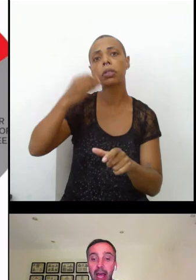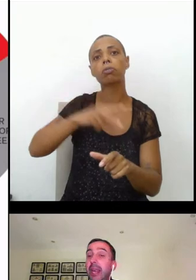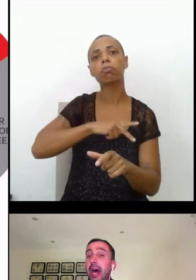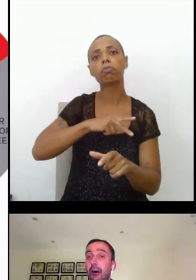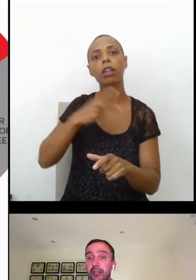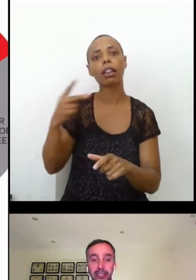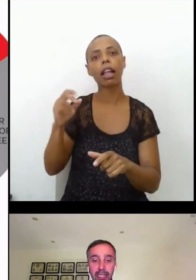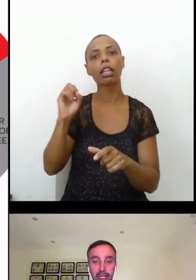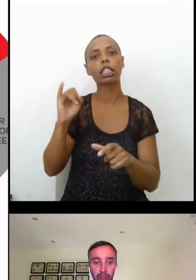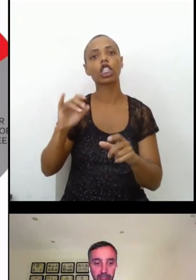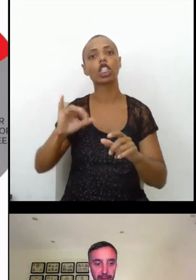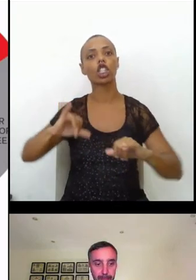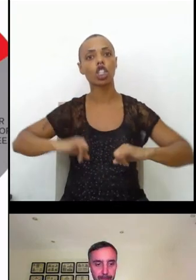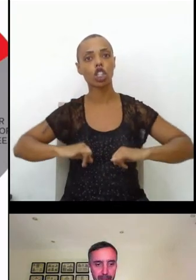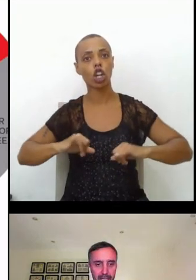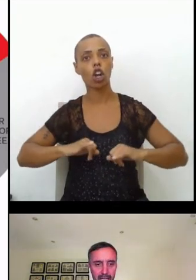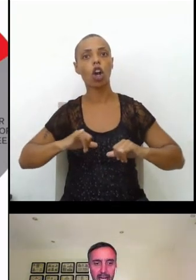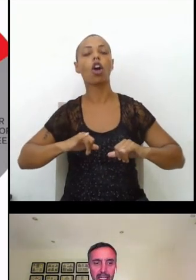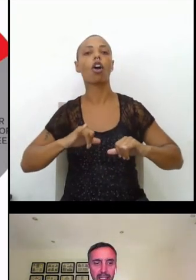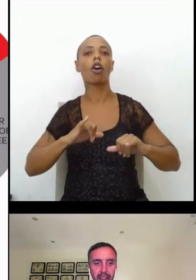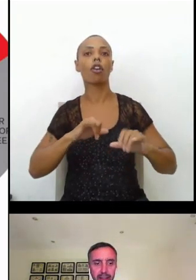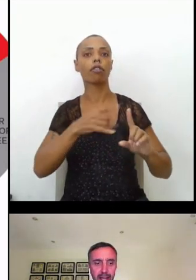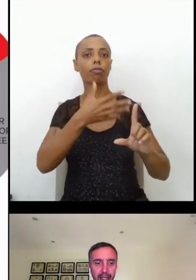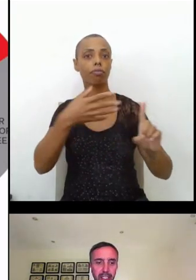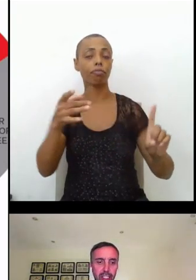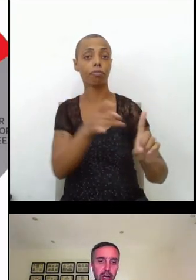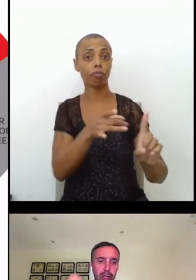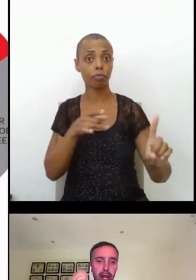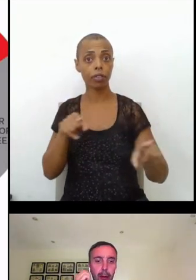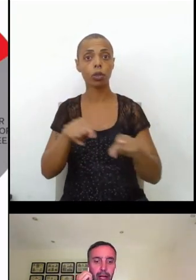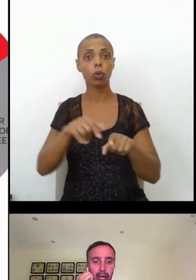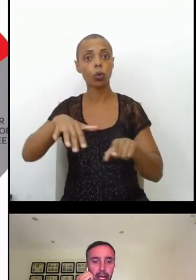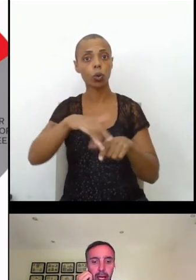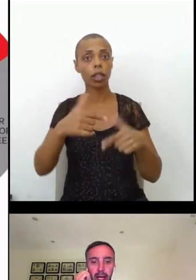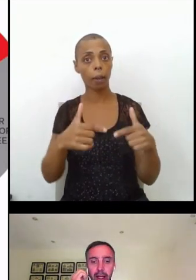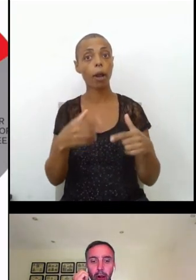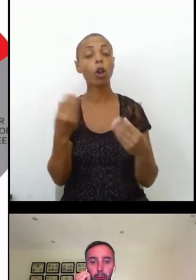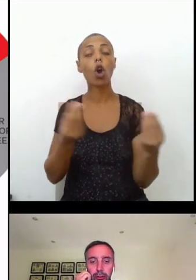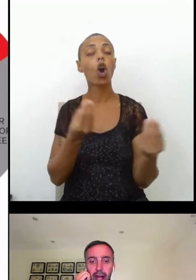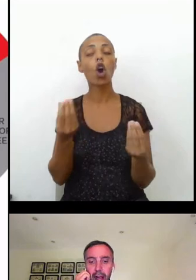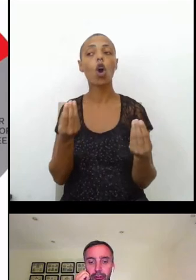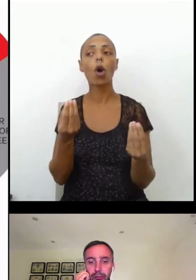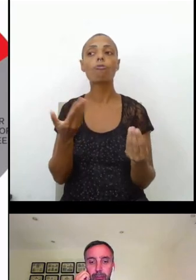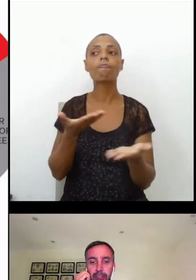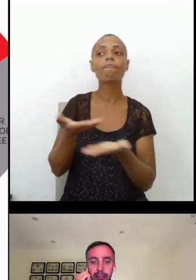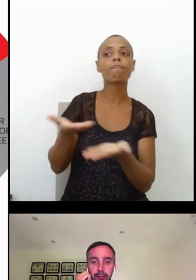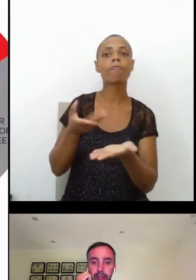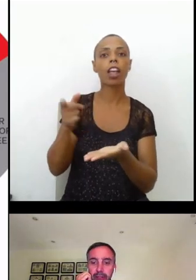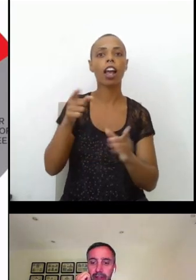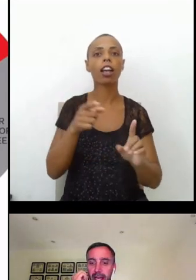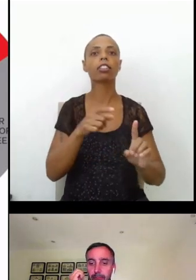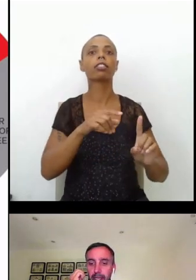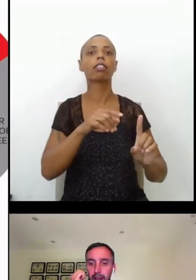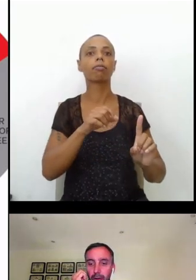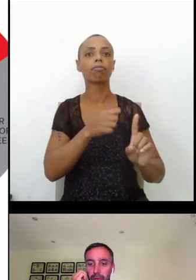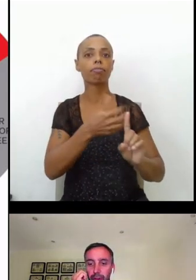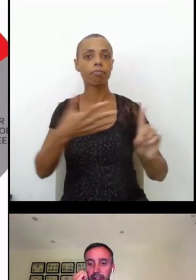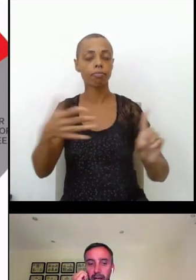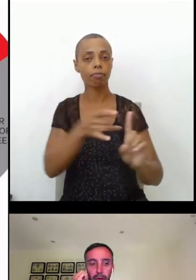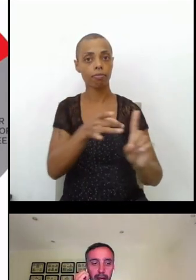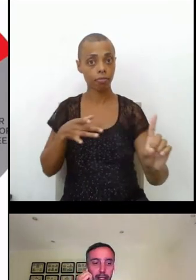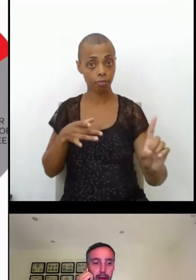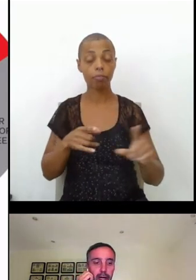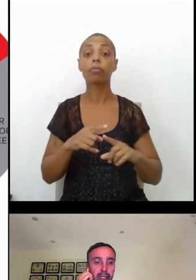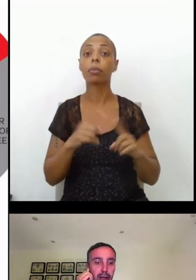environment and how they deal with it this study showed alarmingly that almost half of the participants had been